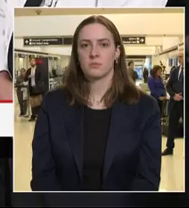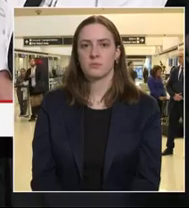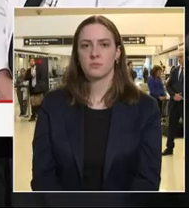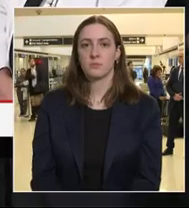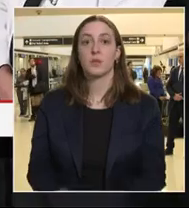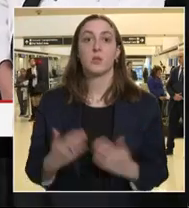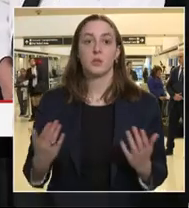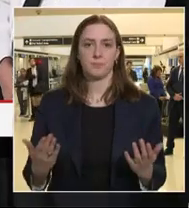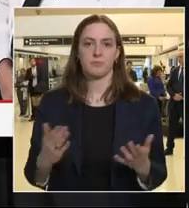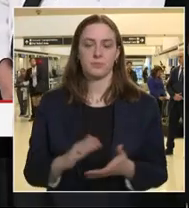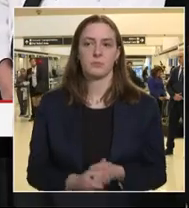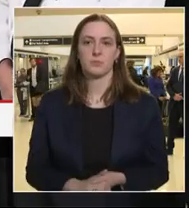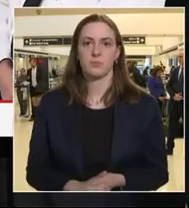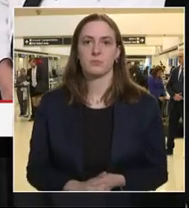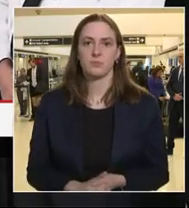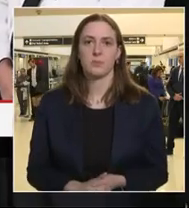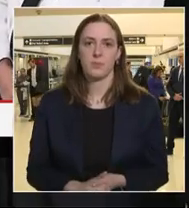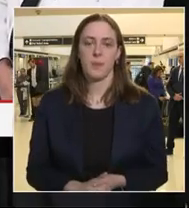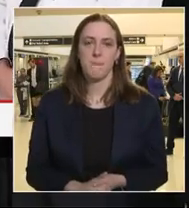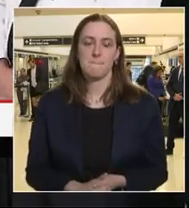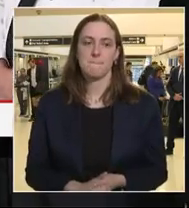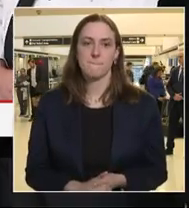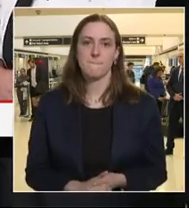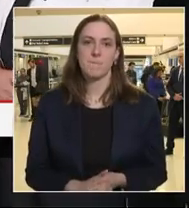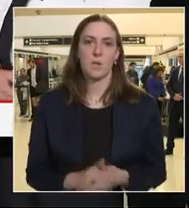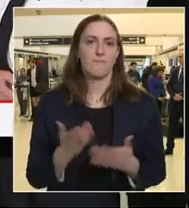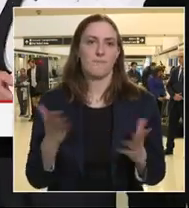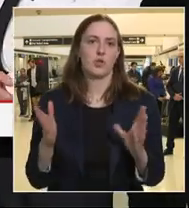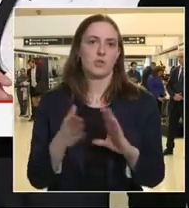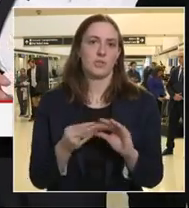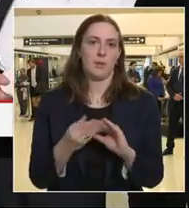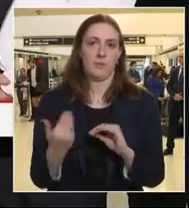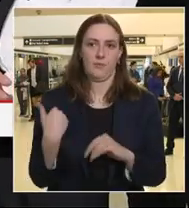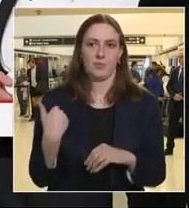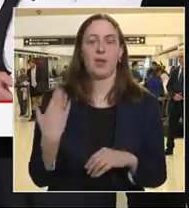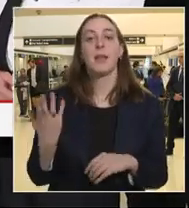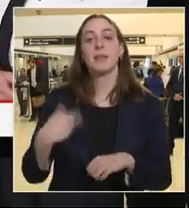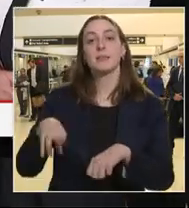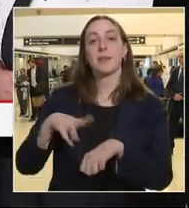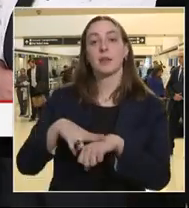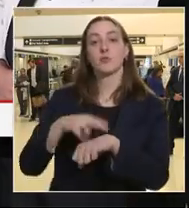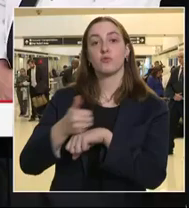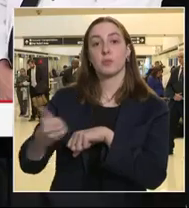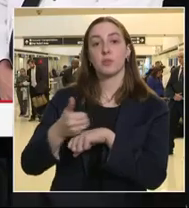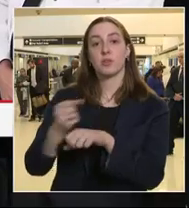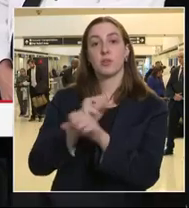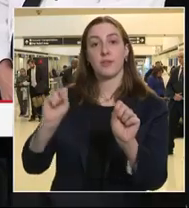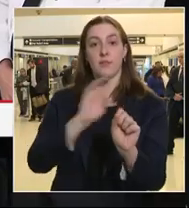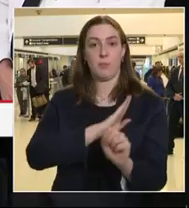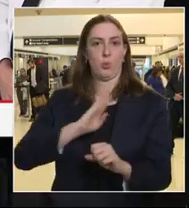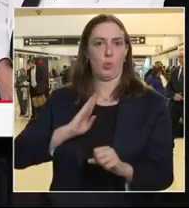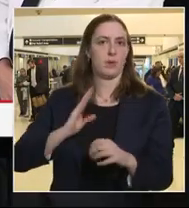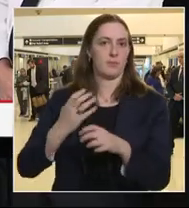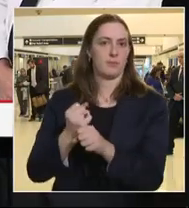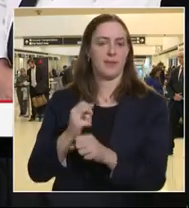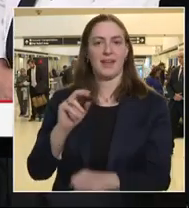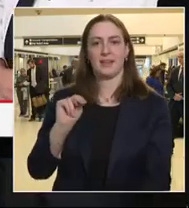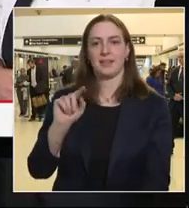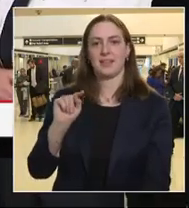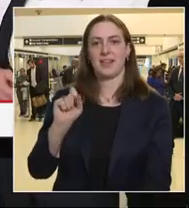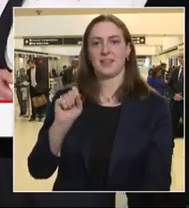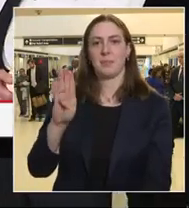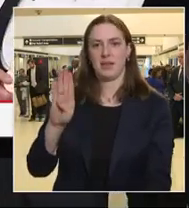So with that, it's been said already that the National Transportation Safety Board becomes the